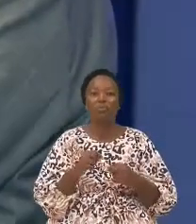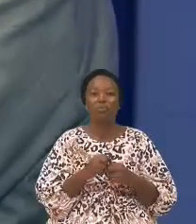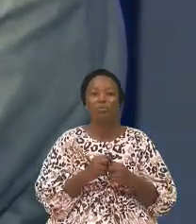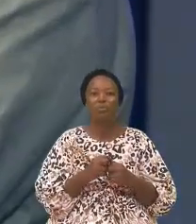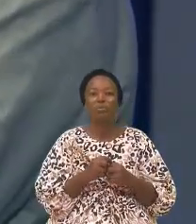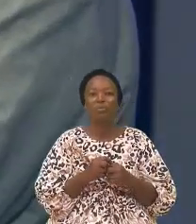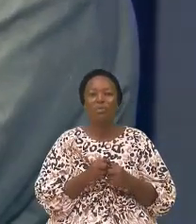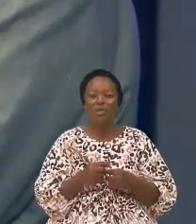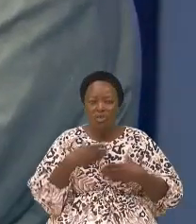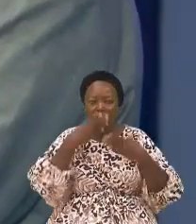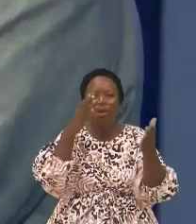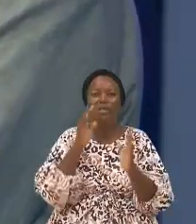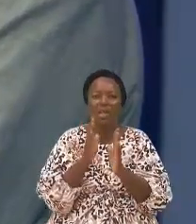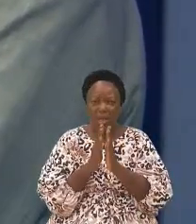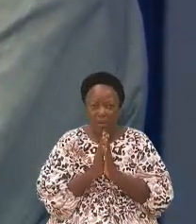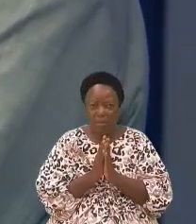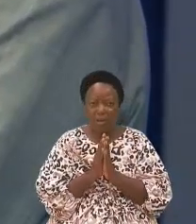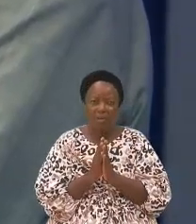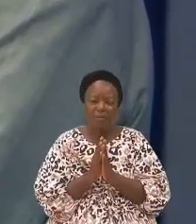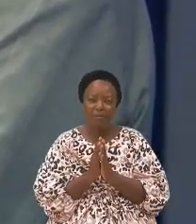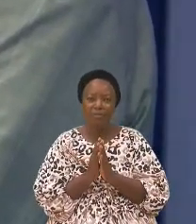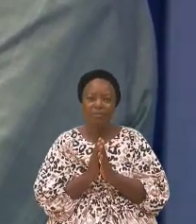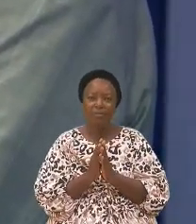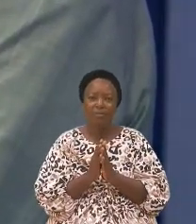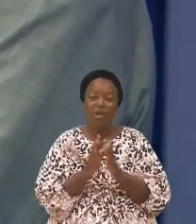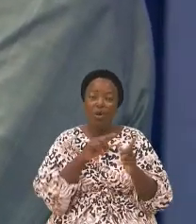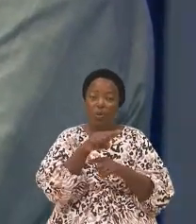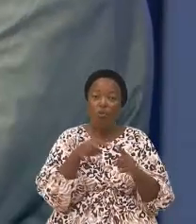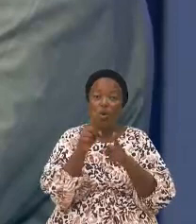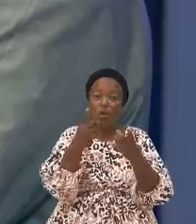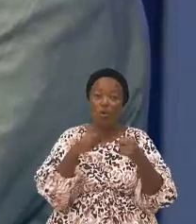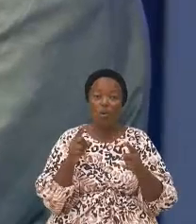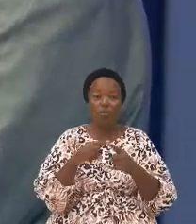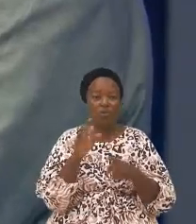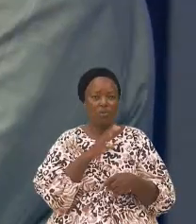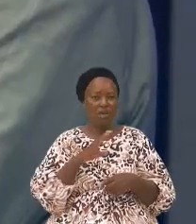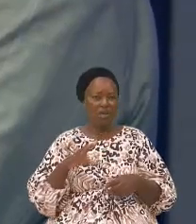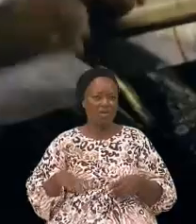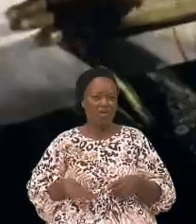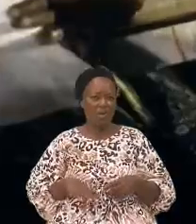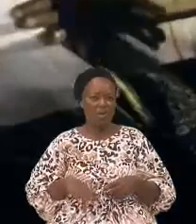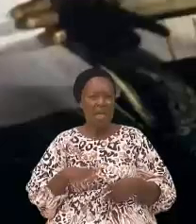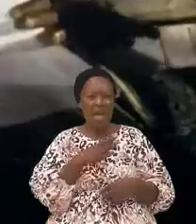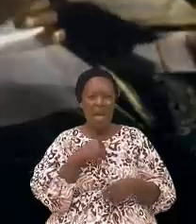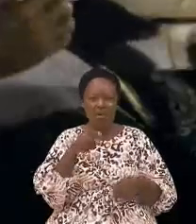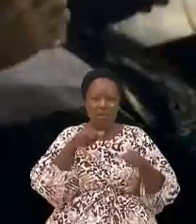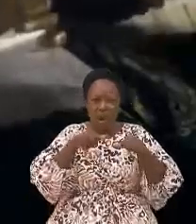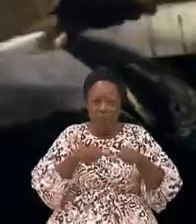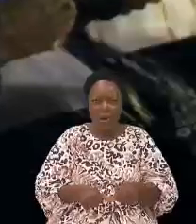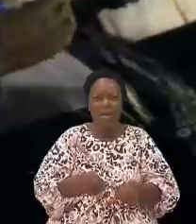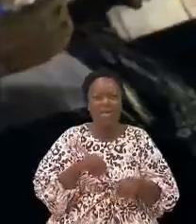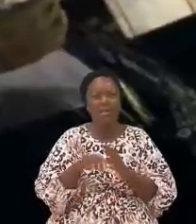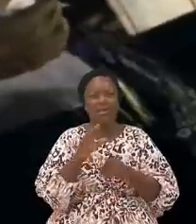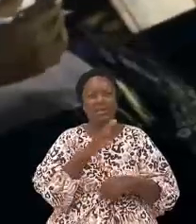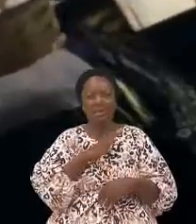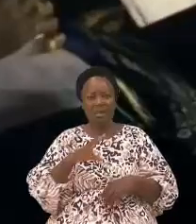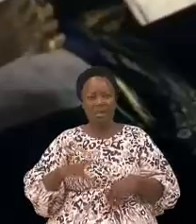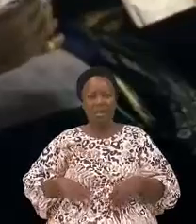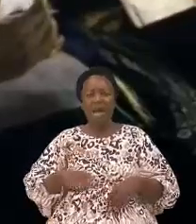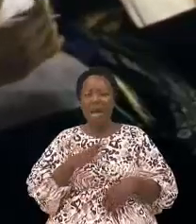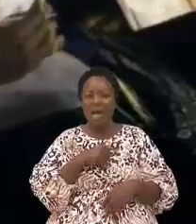curse causeless shall not come. I didn't hear your amen. When you come to